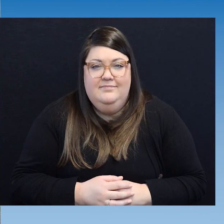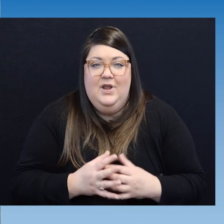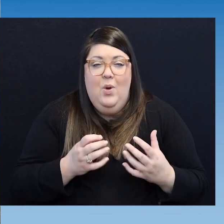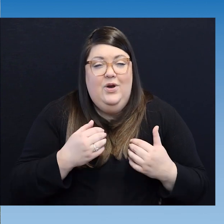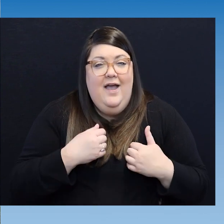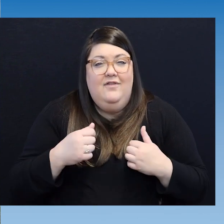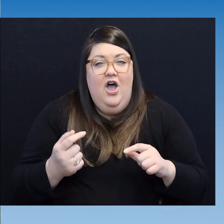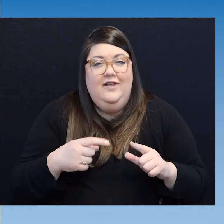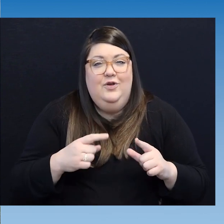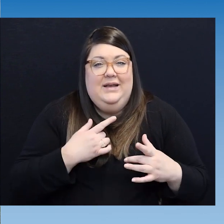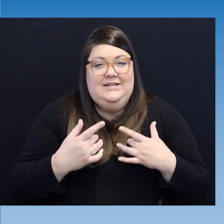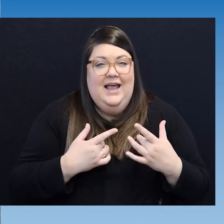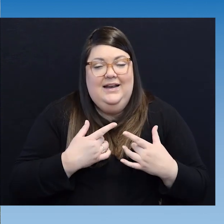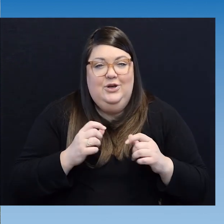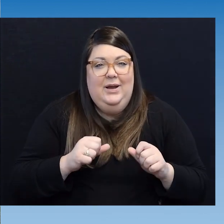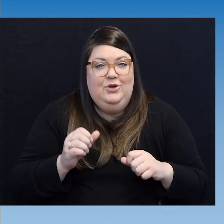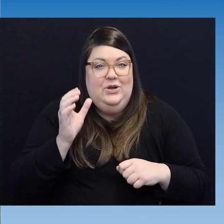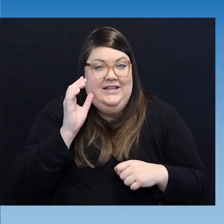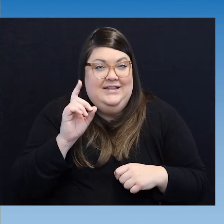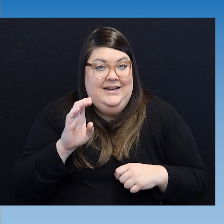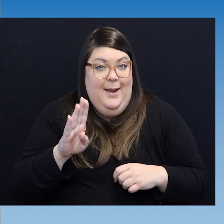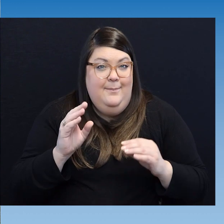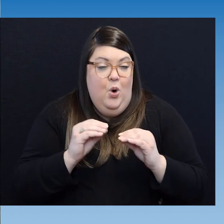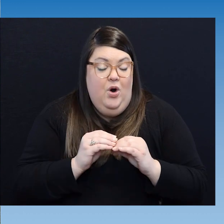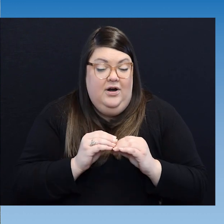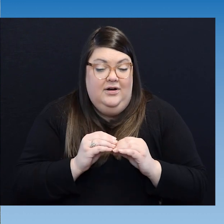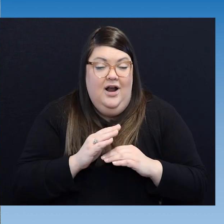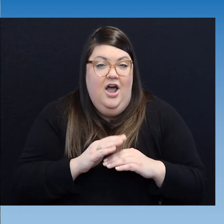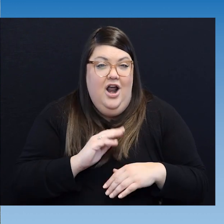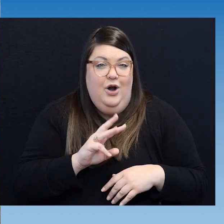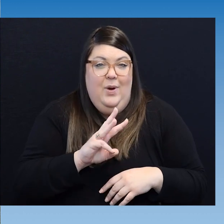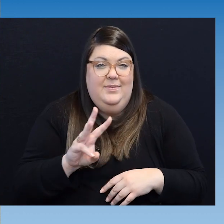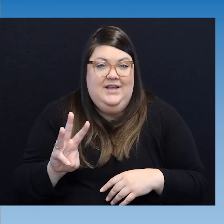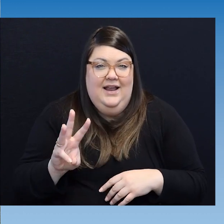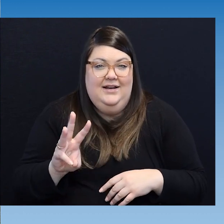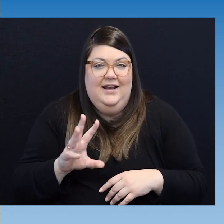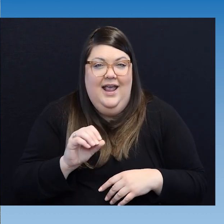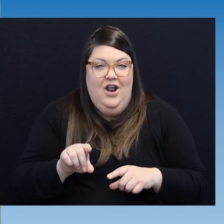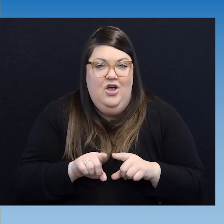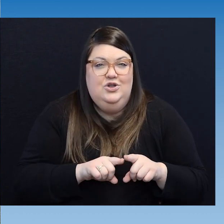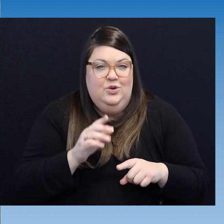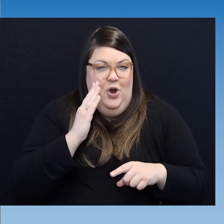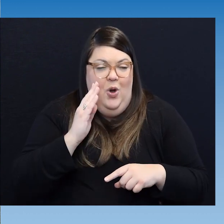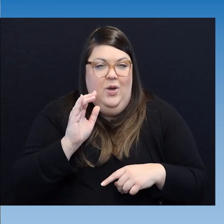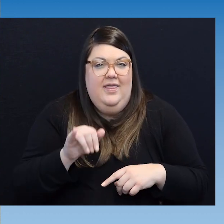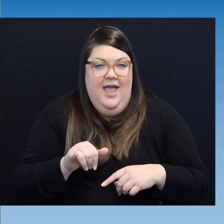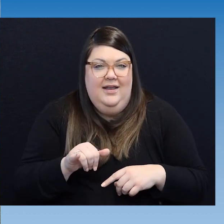have you all be excited to be able to listen to Deb more on our website And also to know